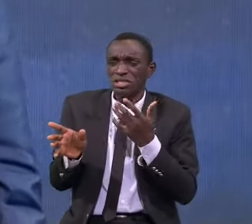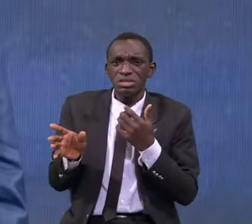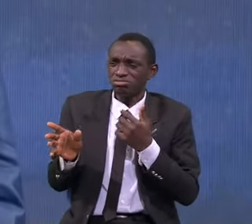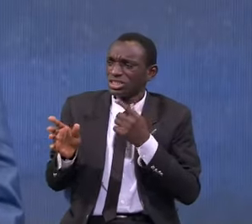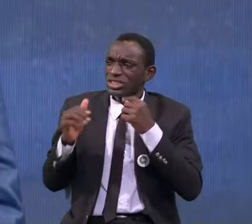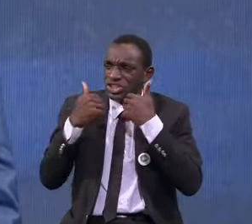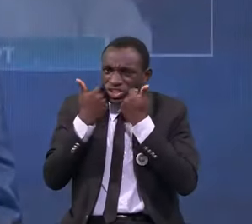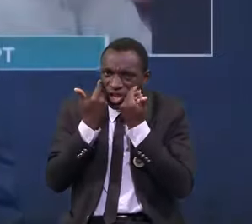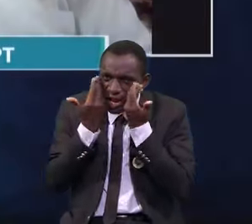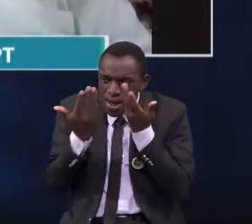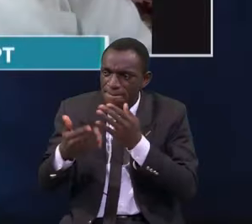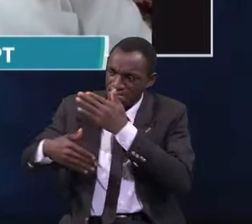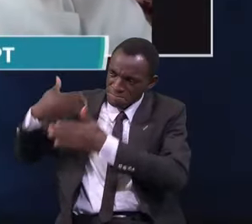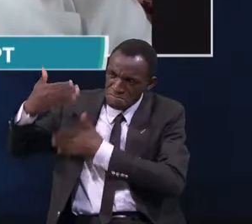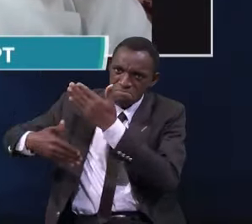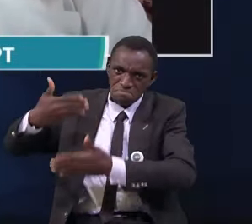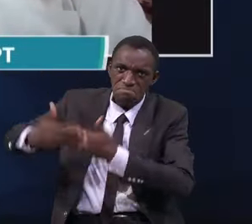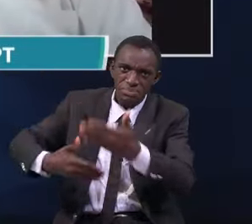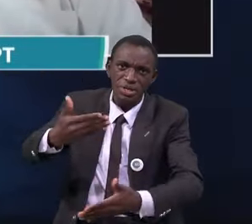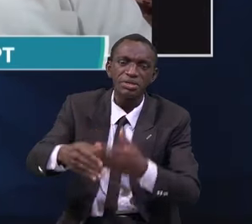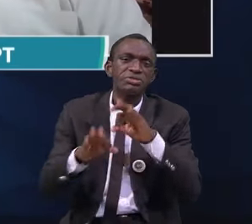to generation.